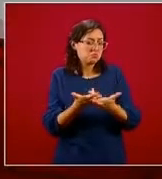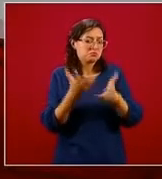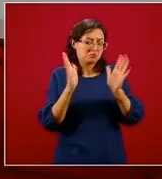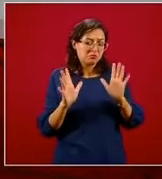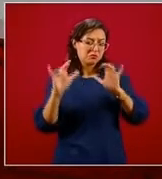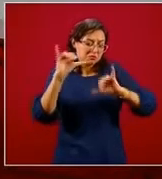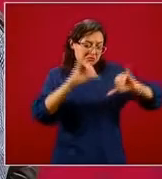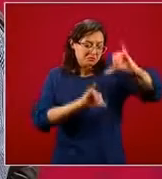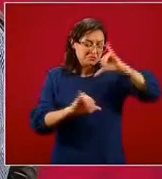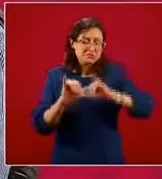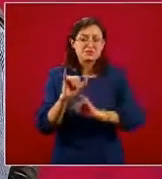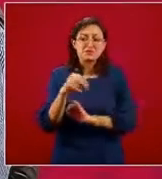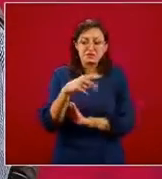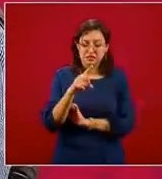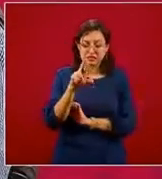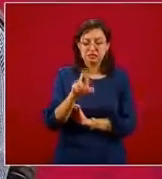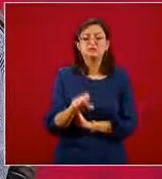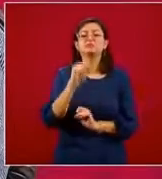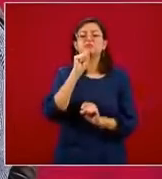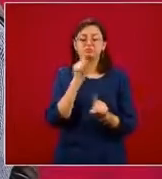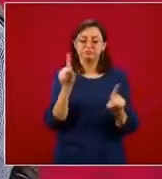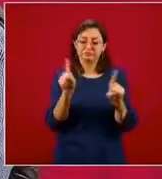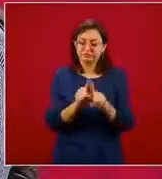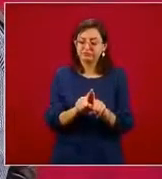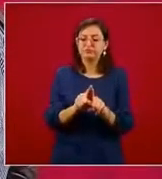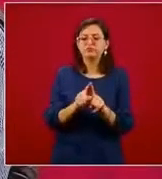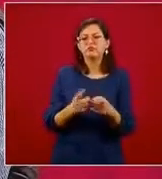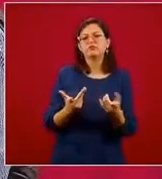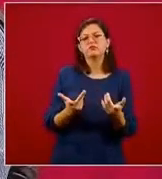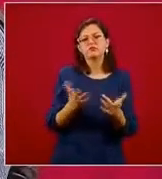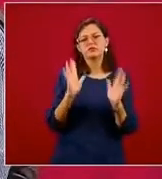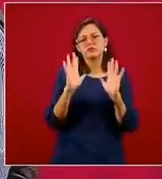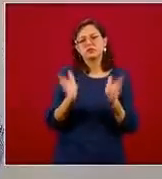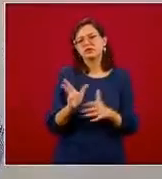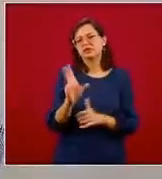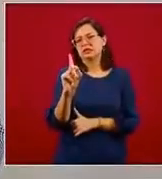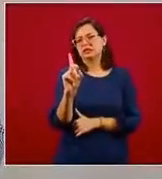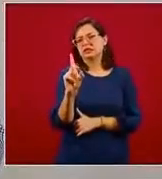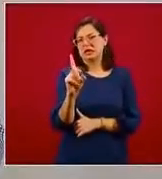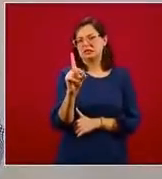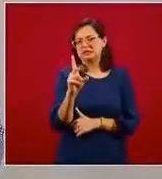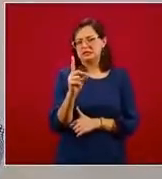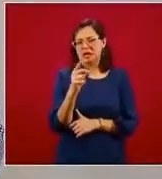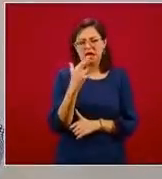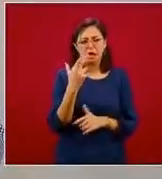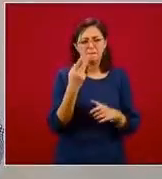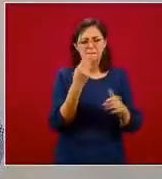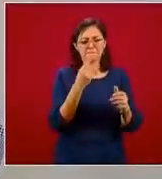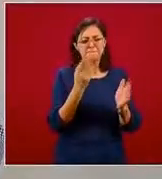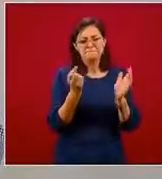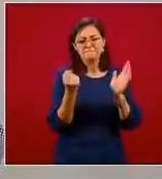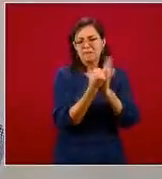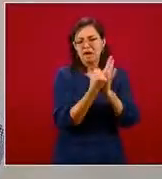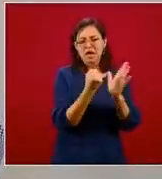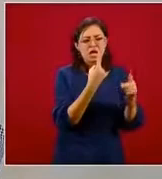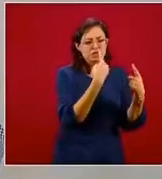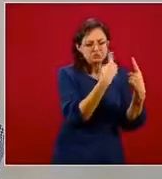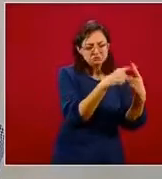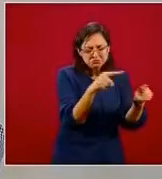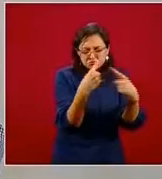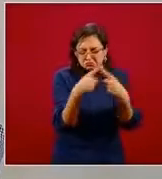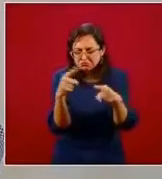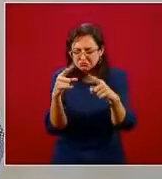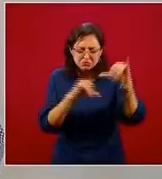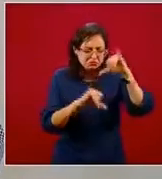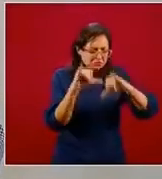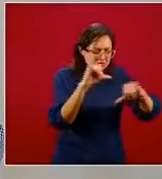receive them, el and now mismo there's quite a bit INRE of ha availability. evaluado prácticamente ya más de 30 de And estos kits de we have diferentes seen that marcas, de diferentes over 30 kits